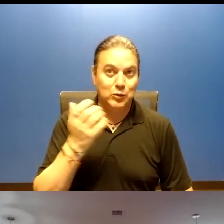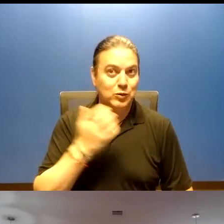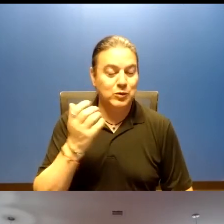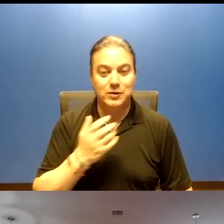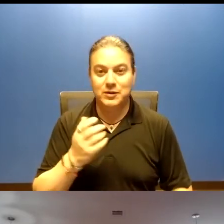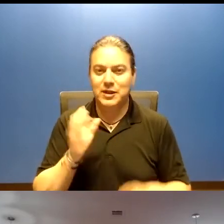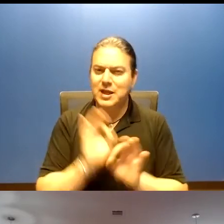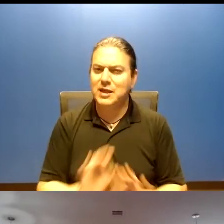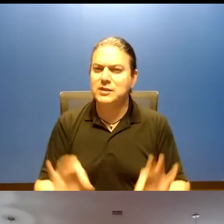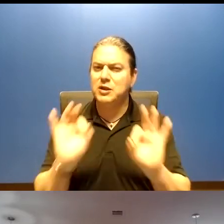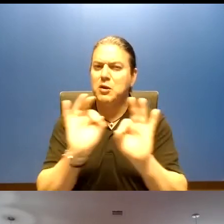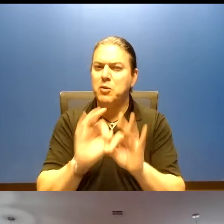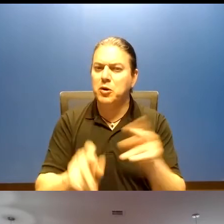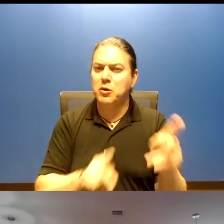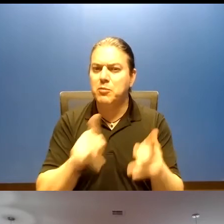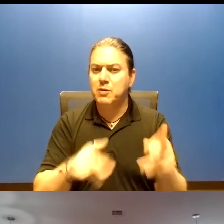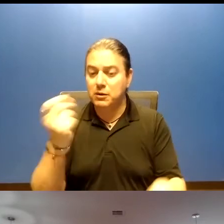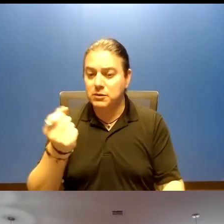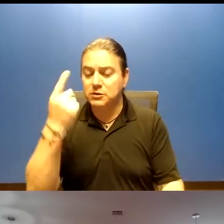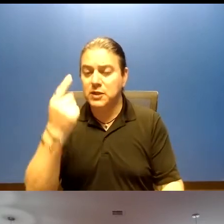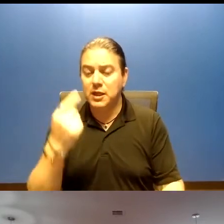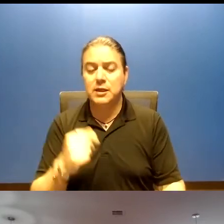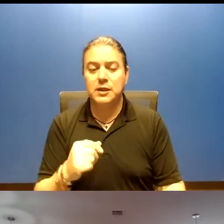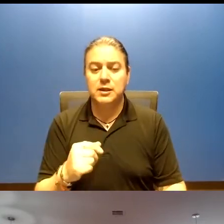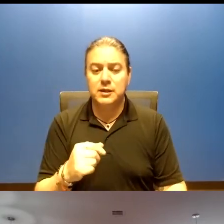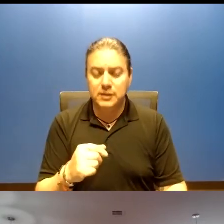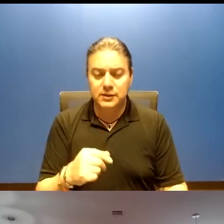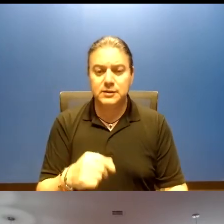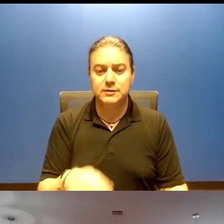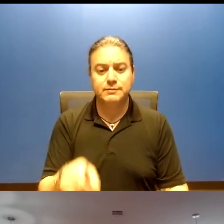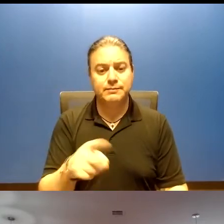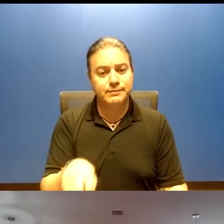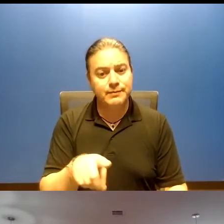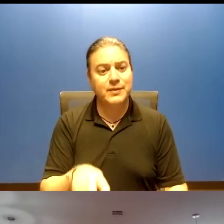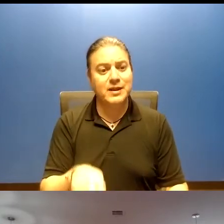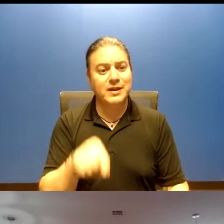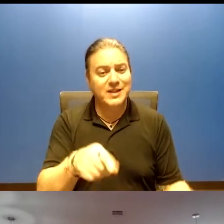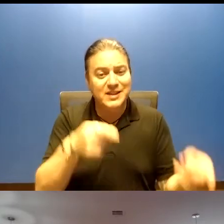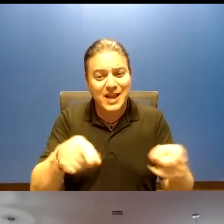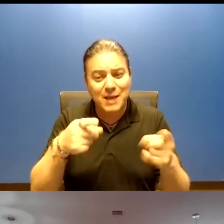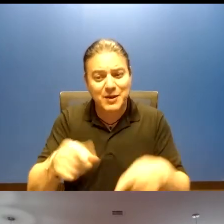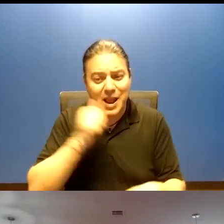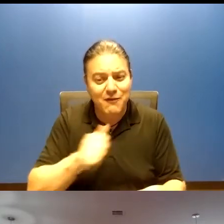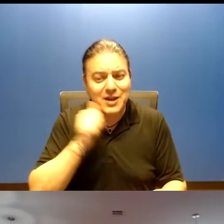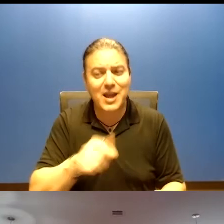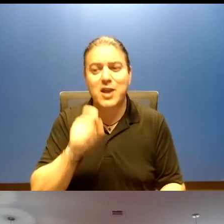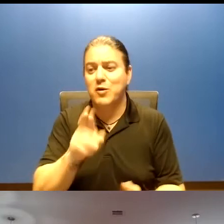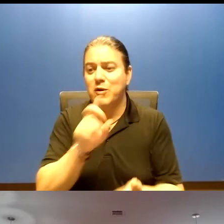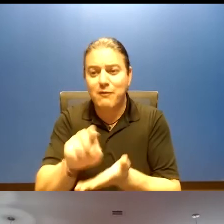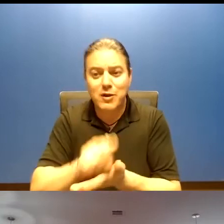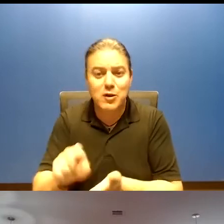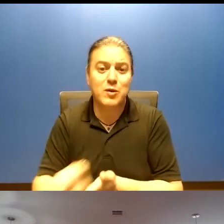important for people to understand that these are potentially daily or weekly occurrences, depending Yes. on somebody's